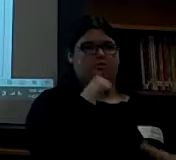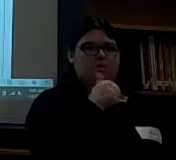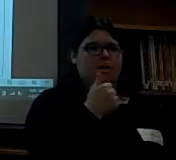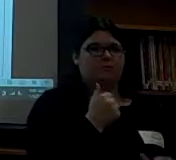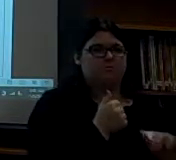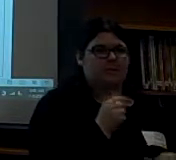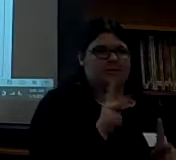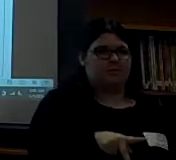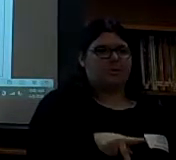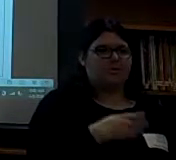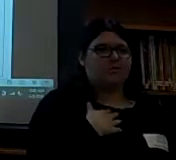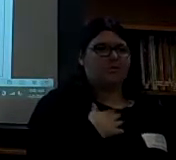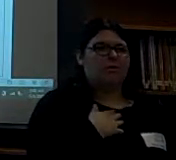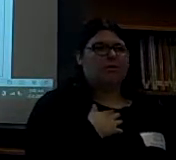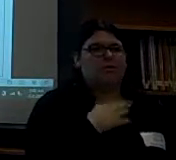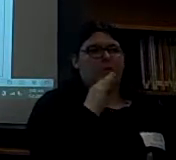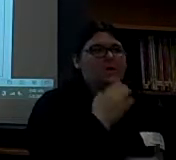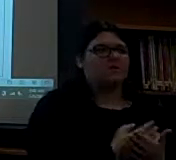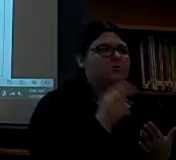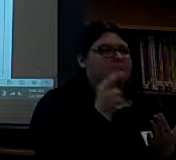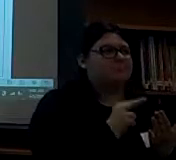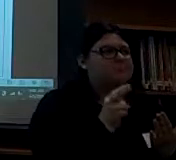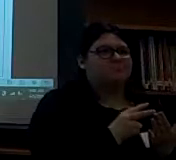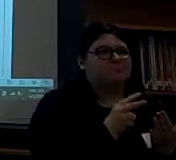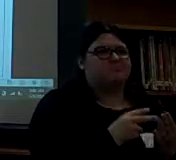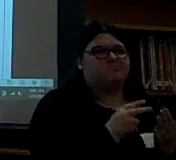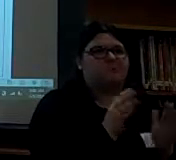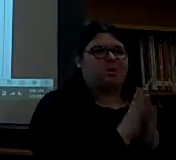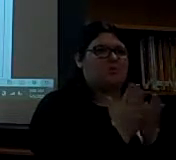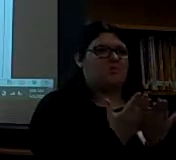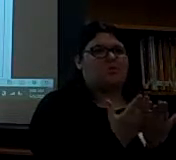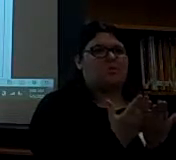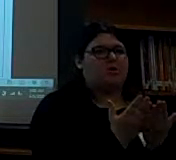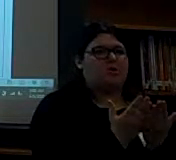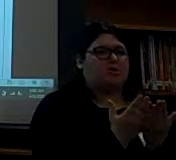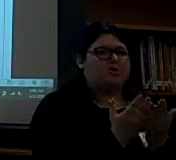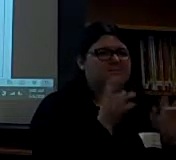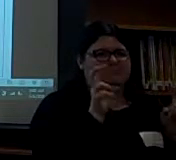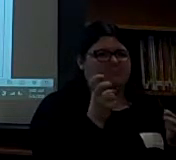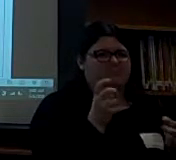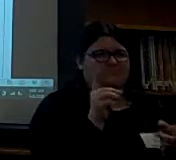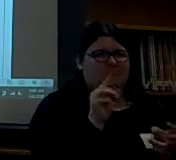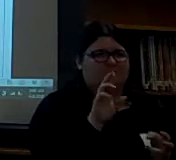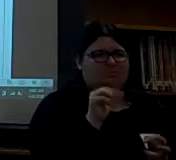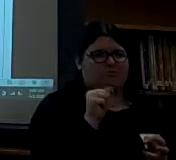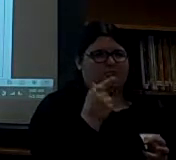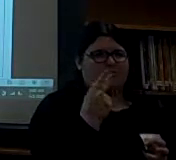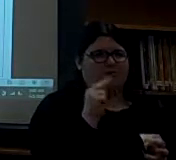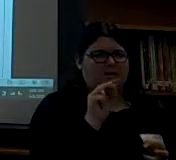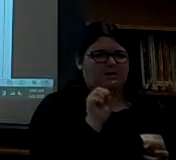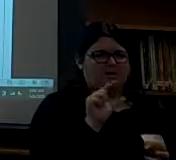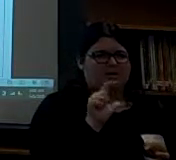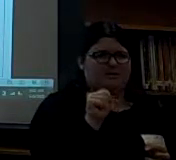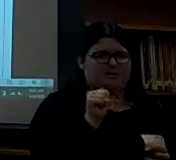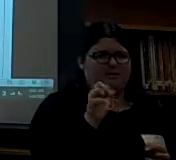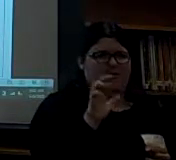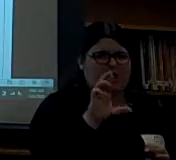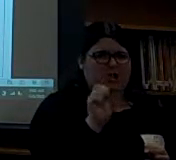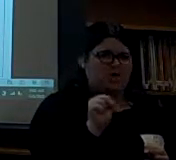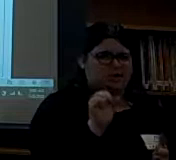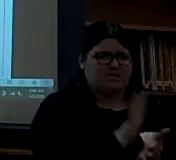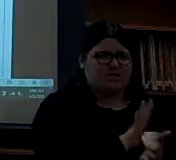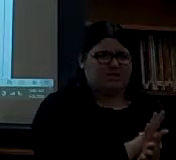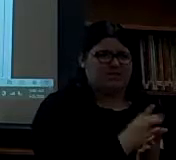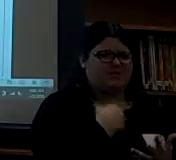person. My daughter reads this series, Dragon Slayers Academy. I don't care about it. I don't Wiglaf, and I don't know these people. I don't care. But